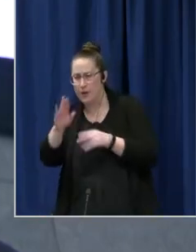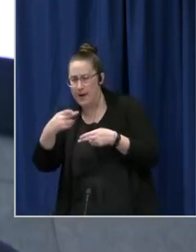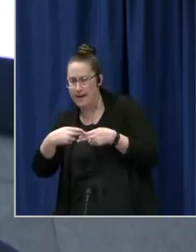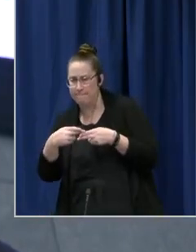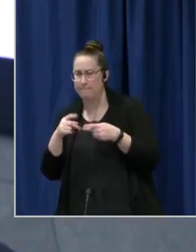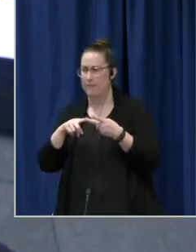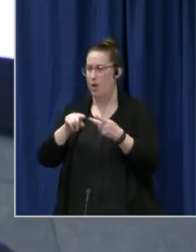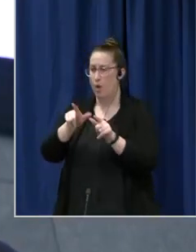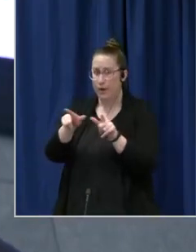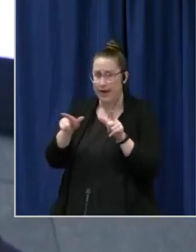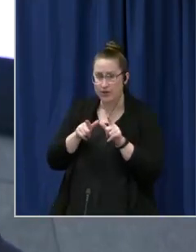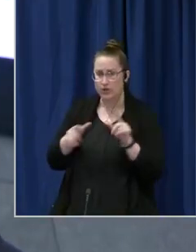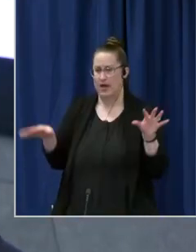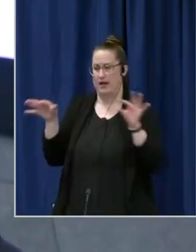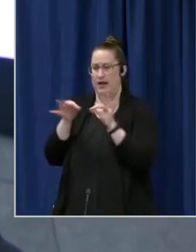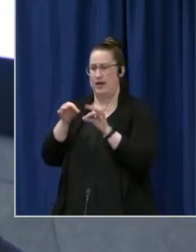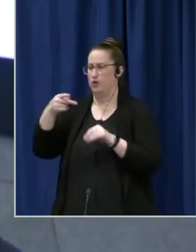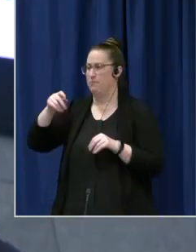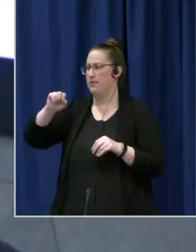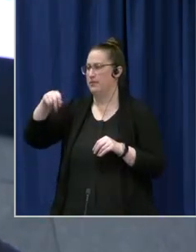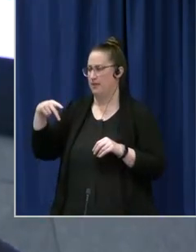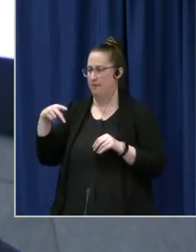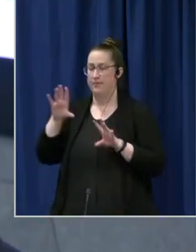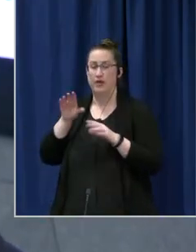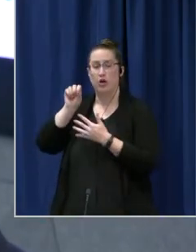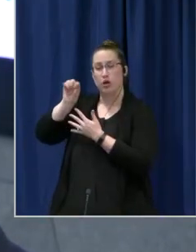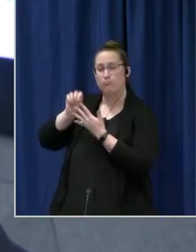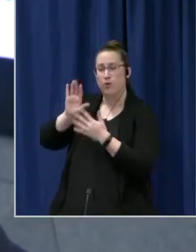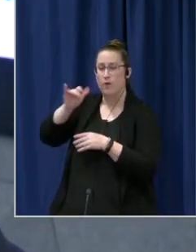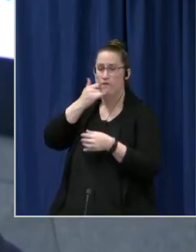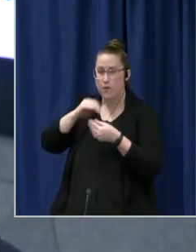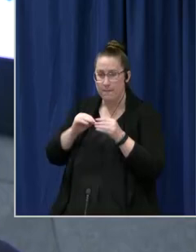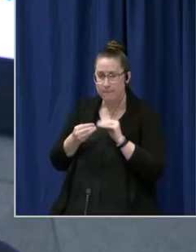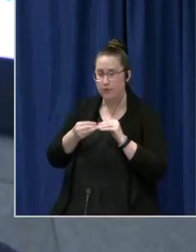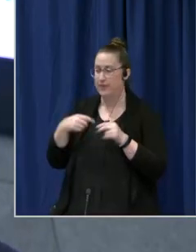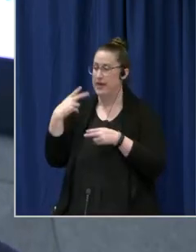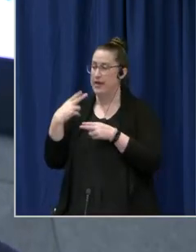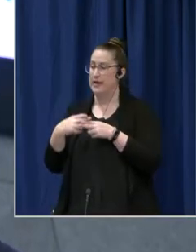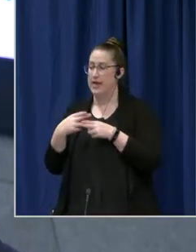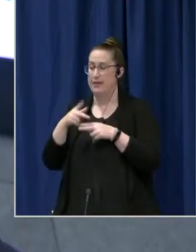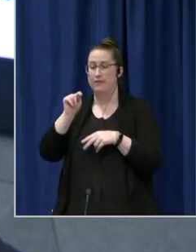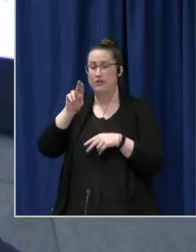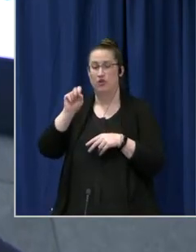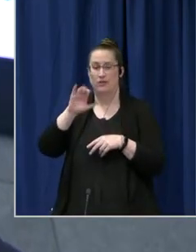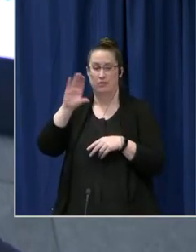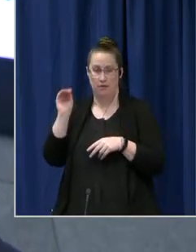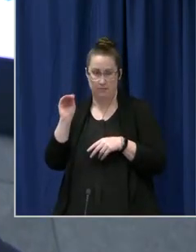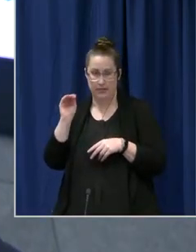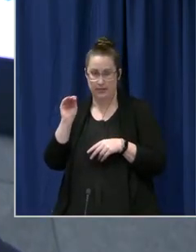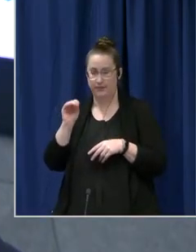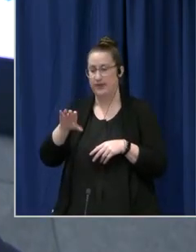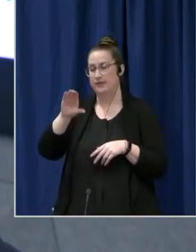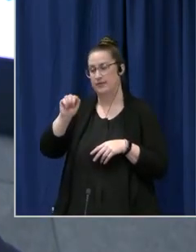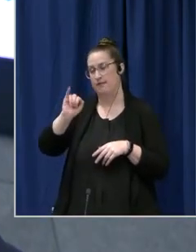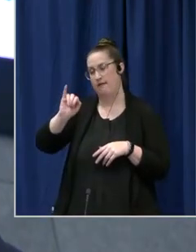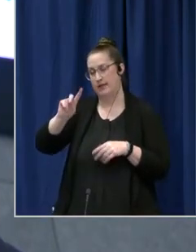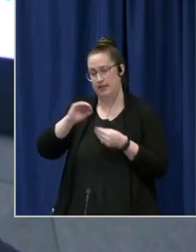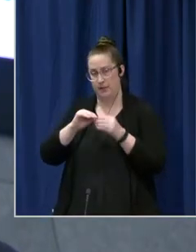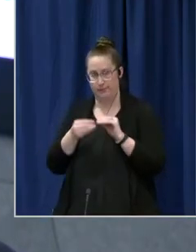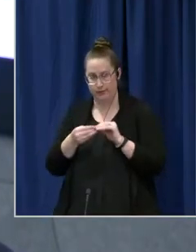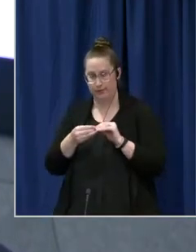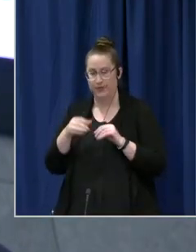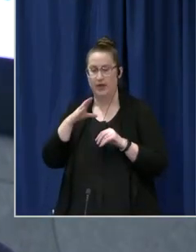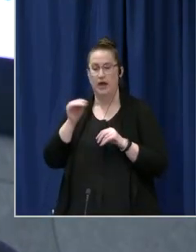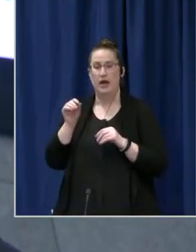location, connect to the designated PSAP, provide your telephone number, the name of the TRS provider, the CA's ID number, and